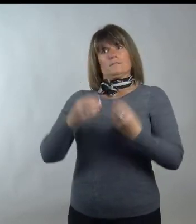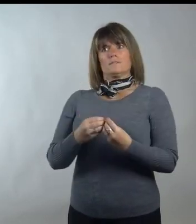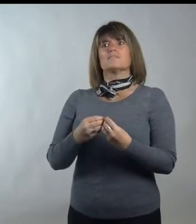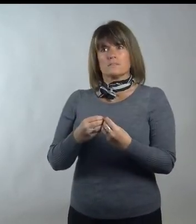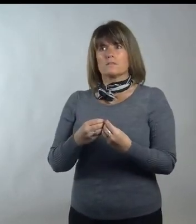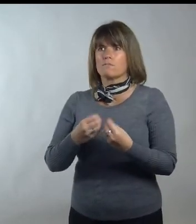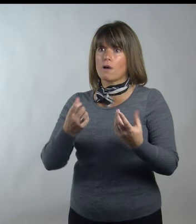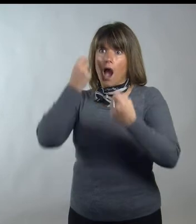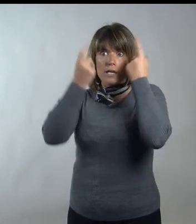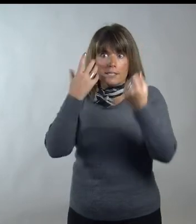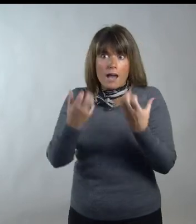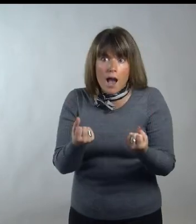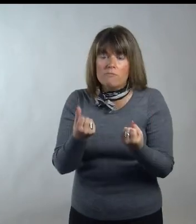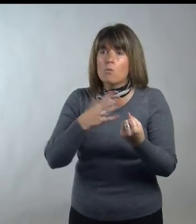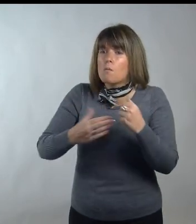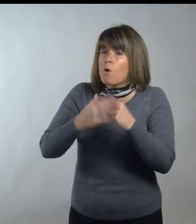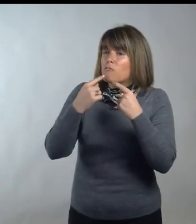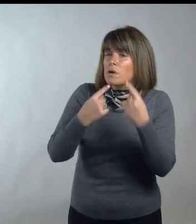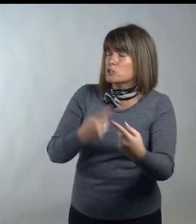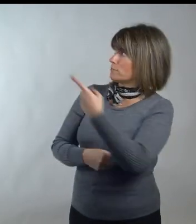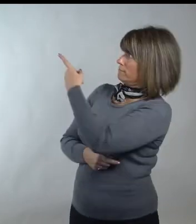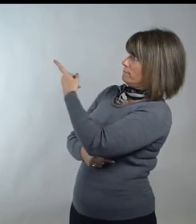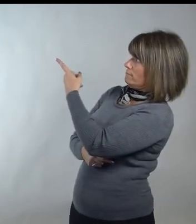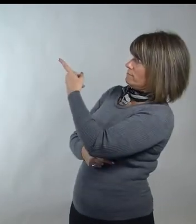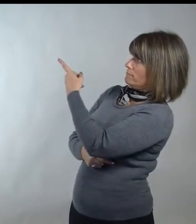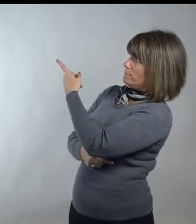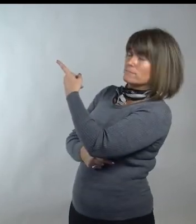this film. You can read about them all on our website,